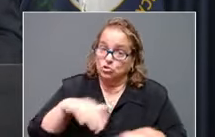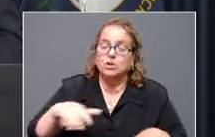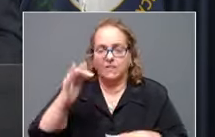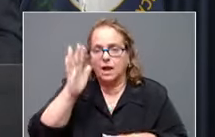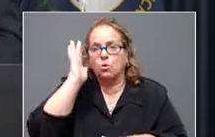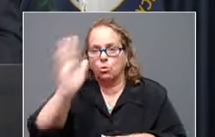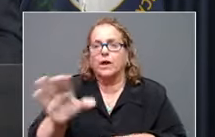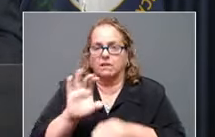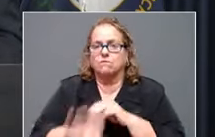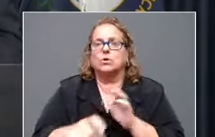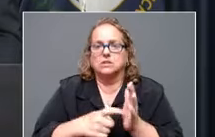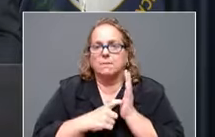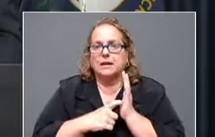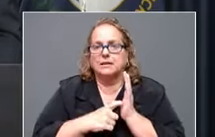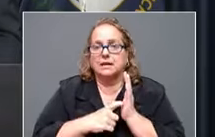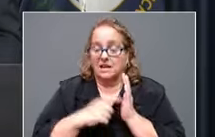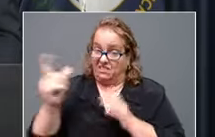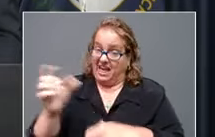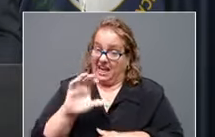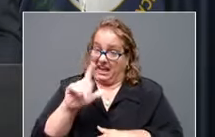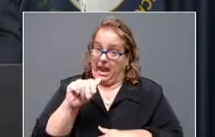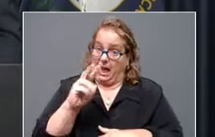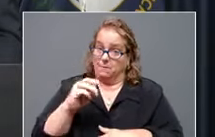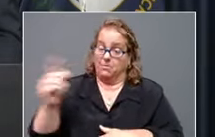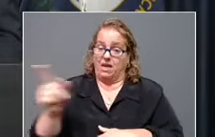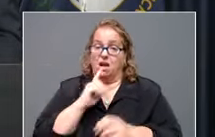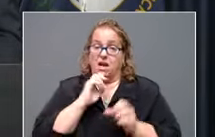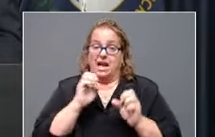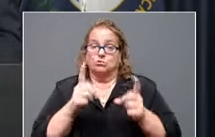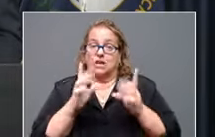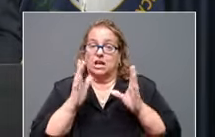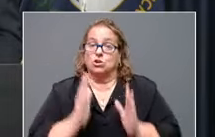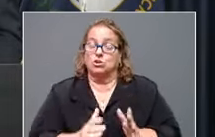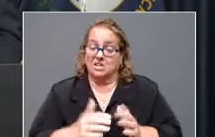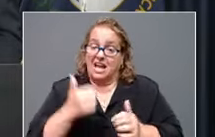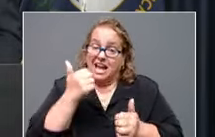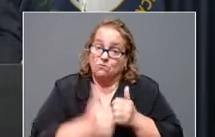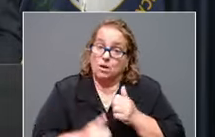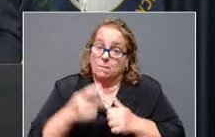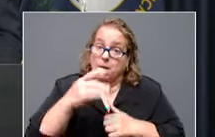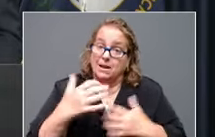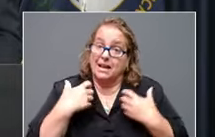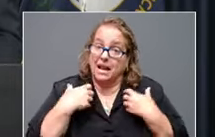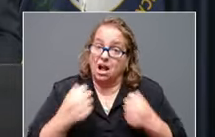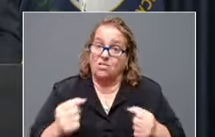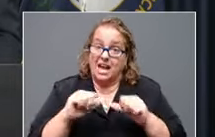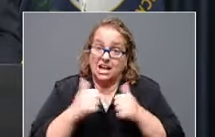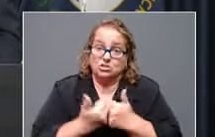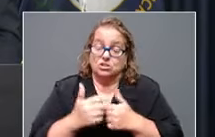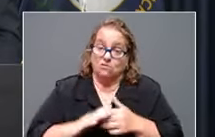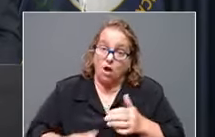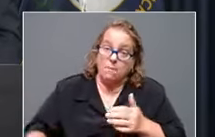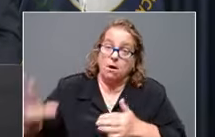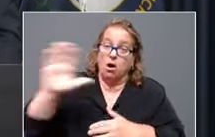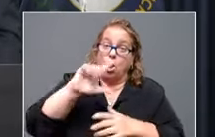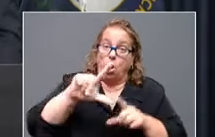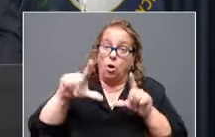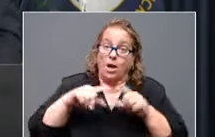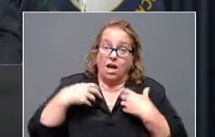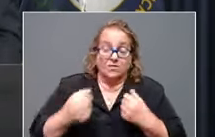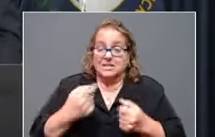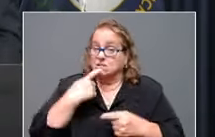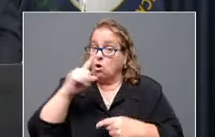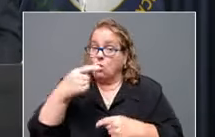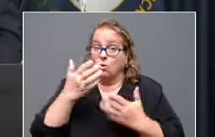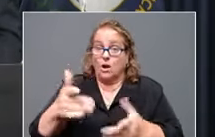If they claim to be educators and every single public health agency from the CDC to their local health department has said it's the only way to stay in school